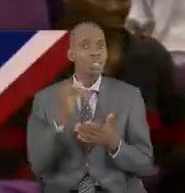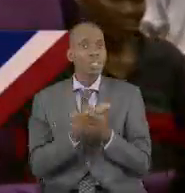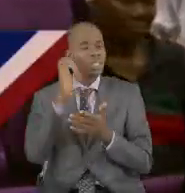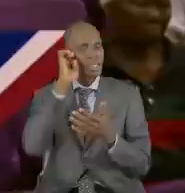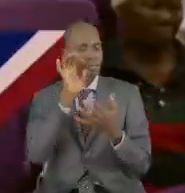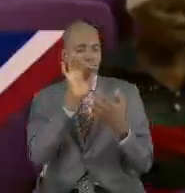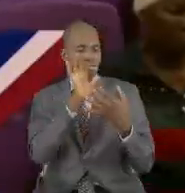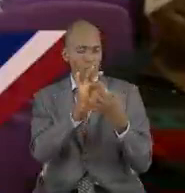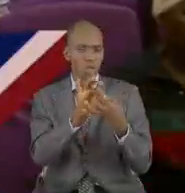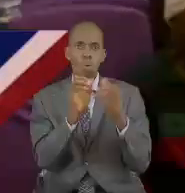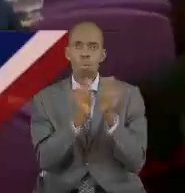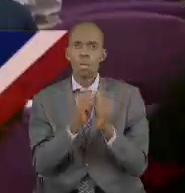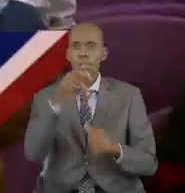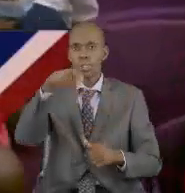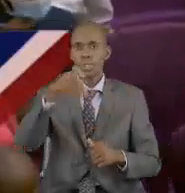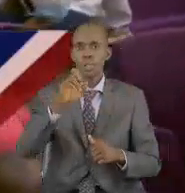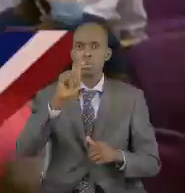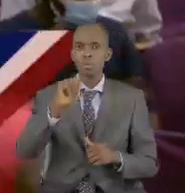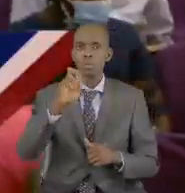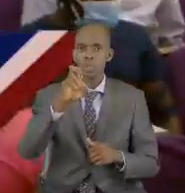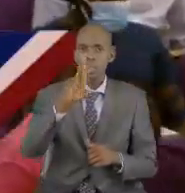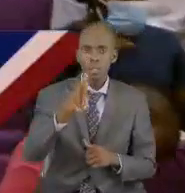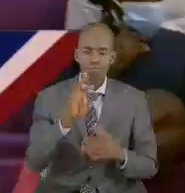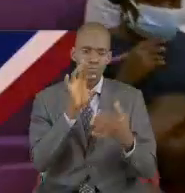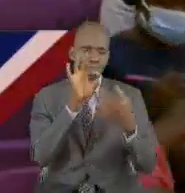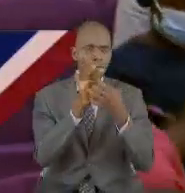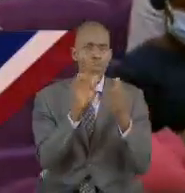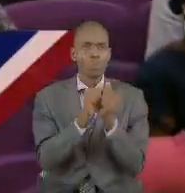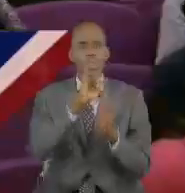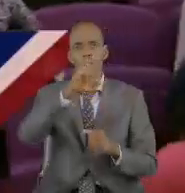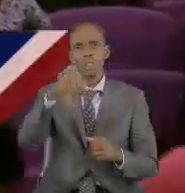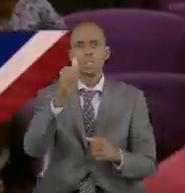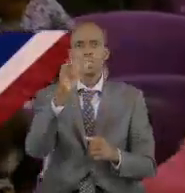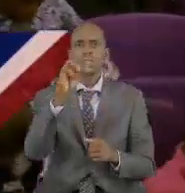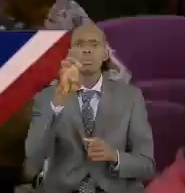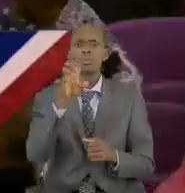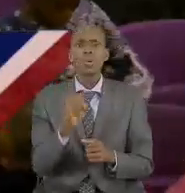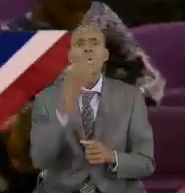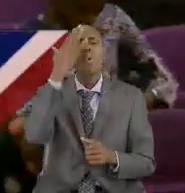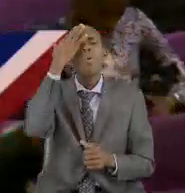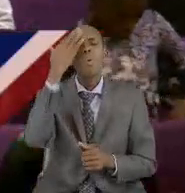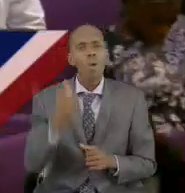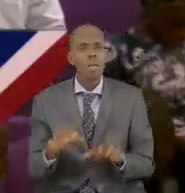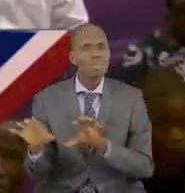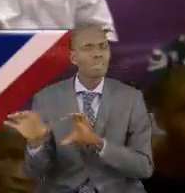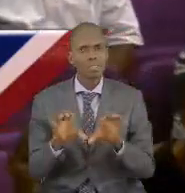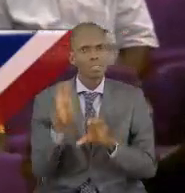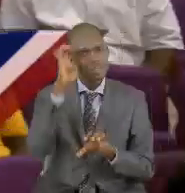with Peter. He connected with James. Eventually, why did you do that? Look at